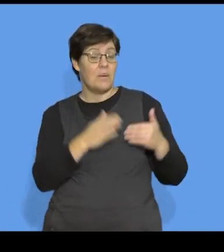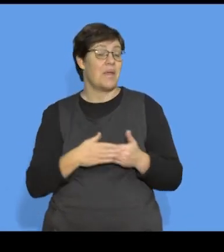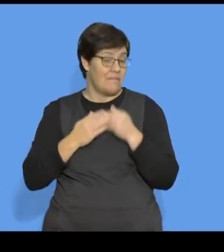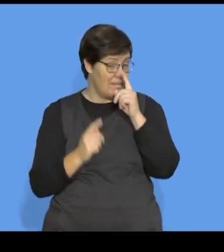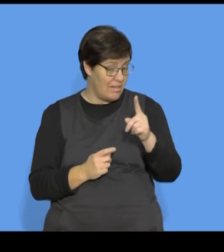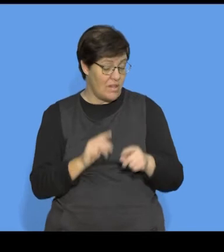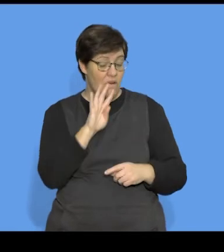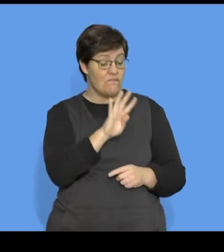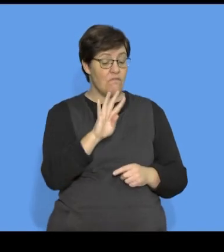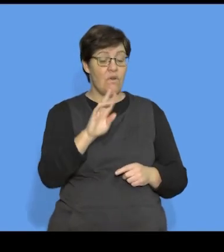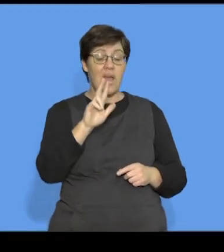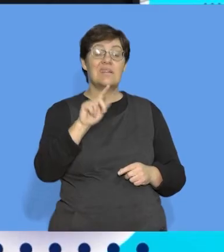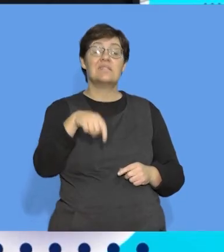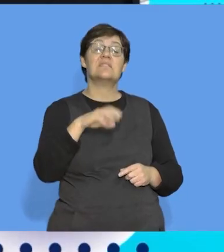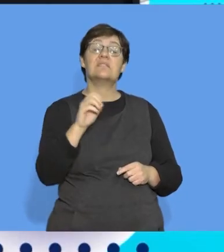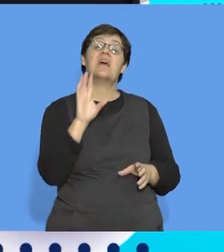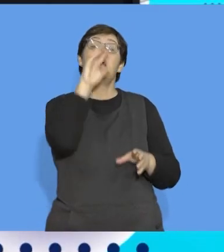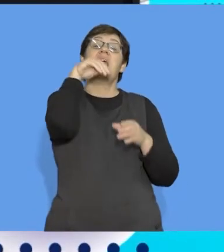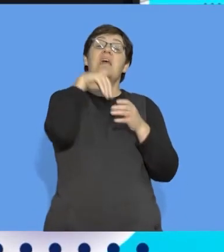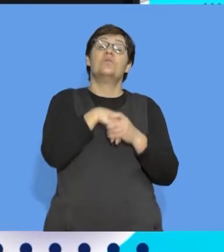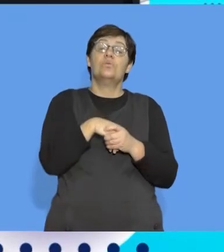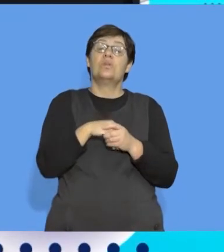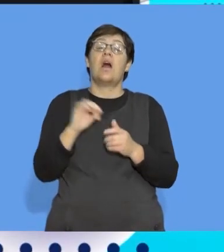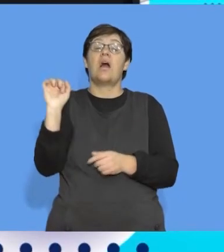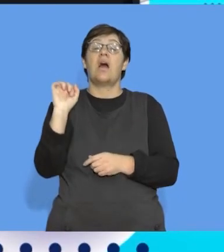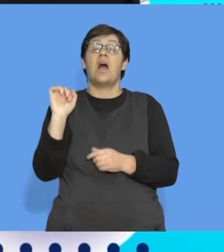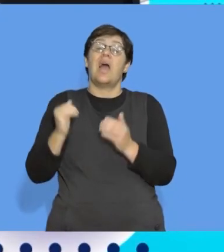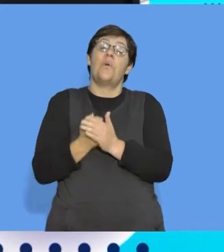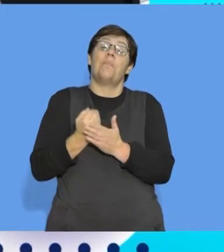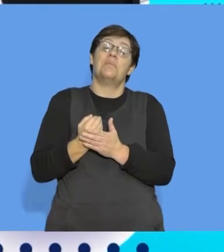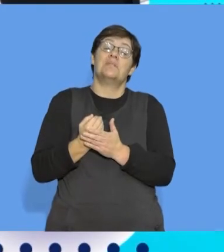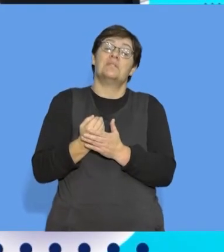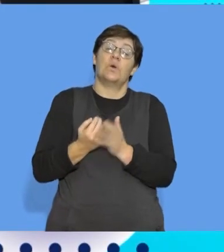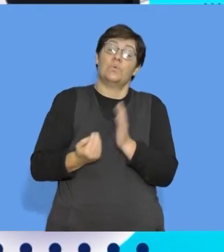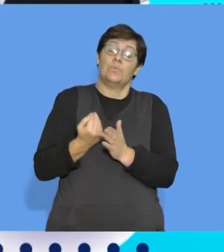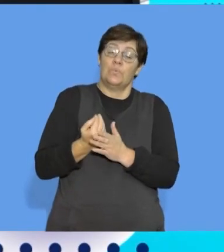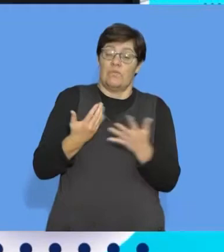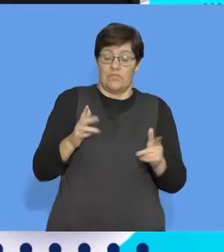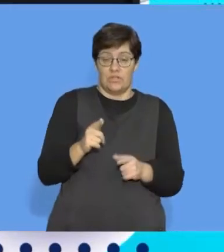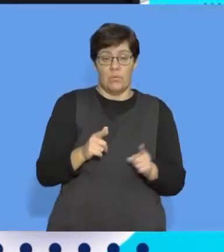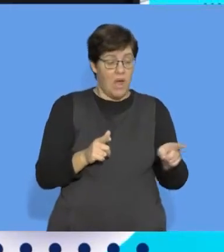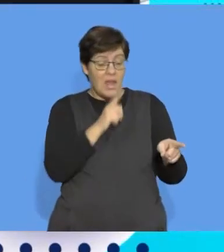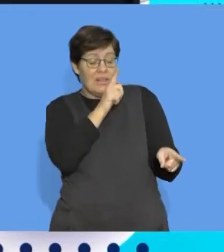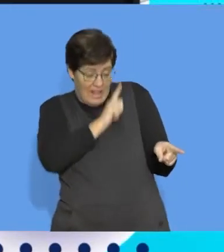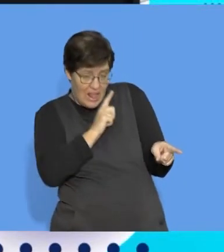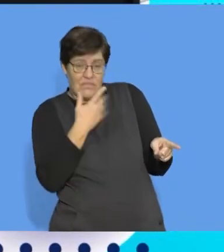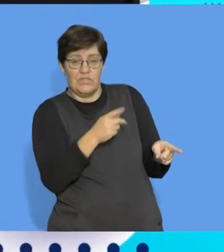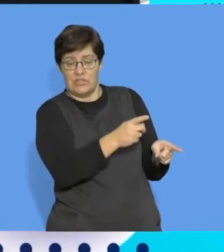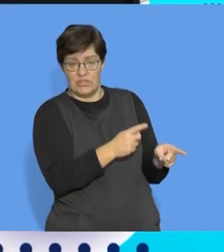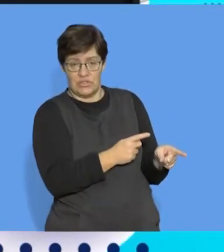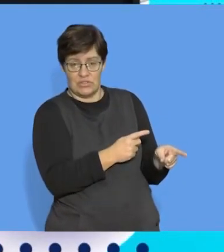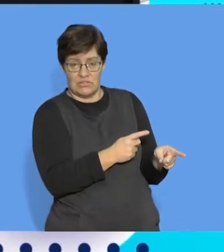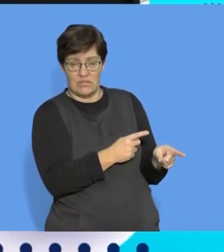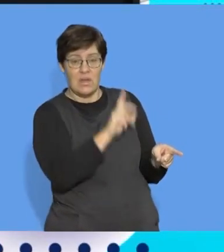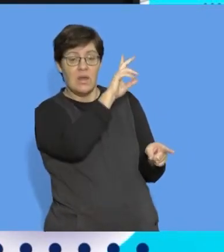The 448,000 includes the new equipment. How do we know that? Because we are